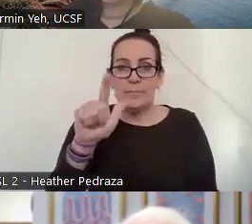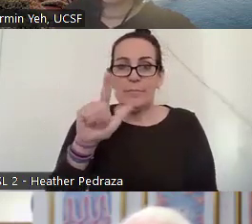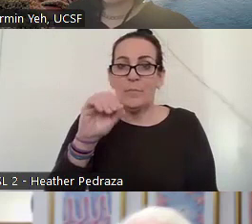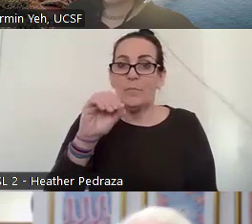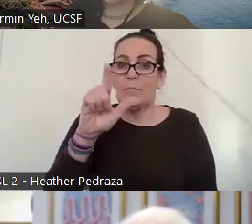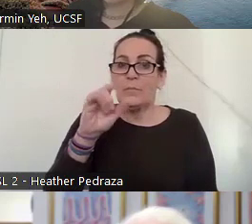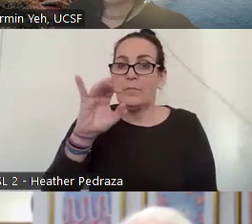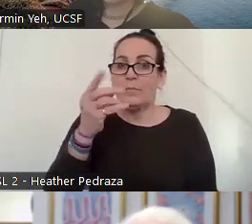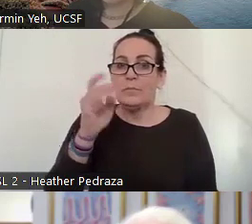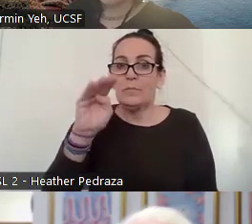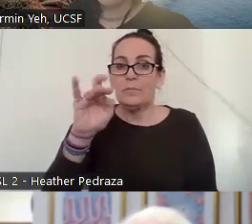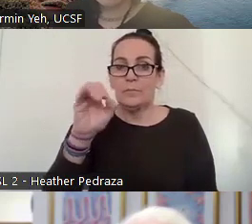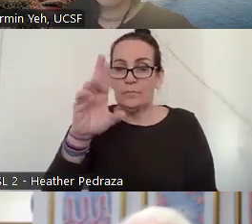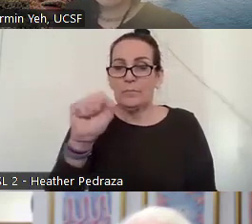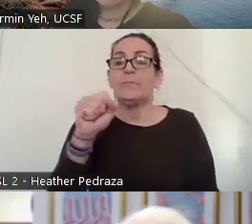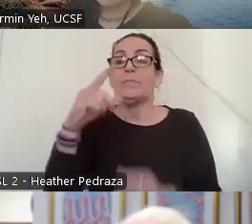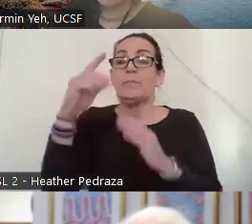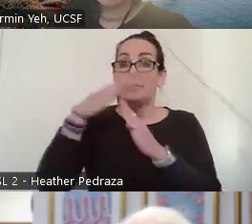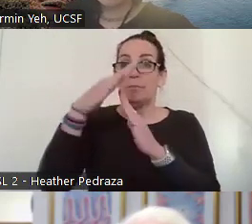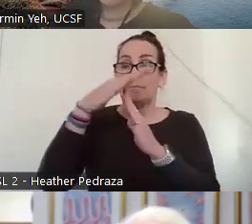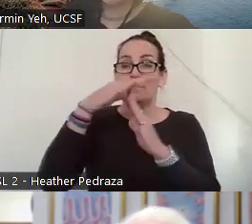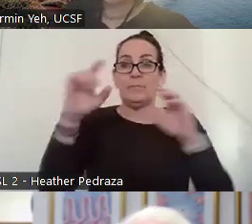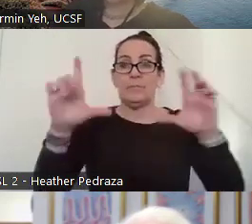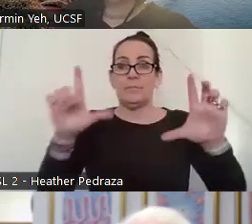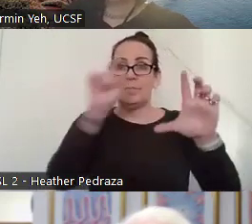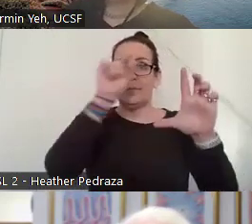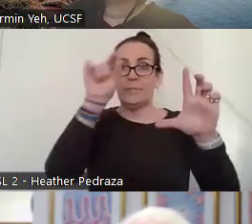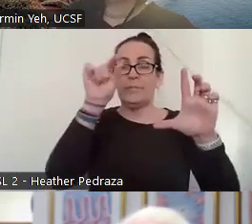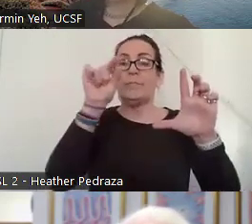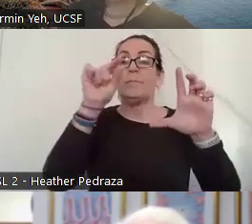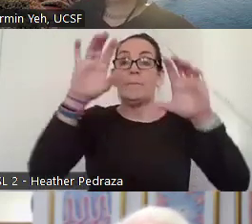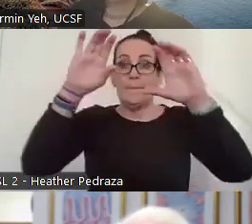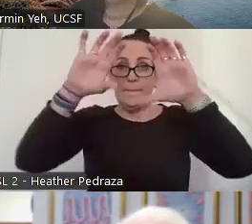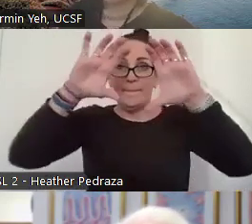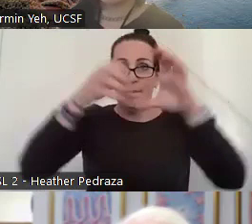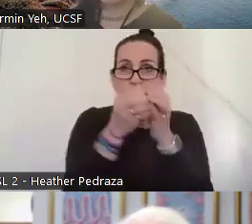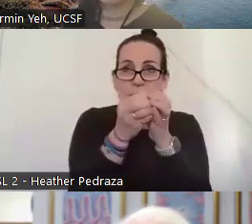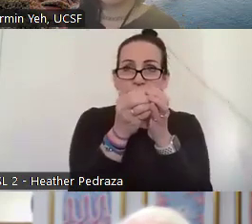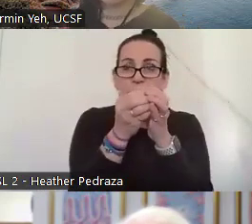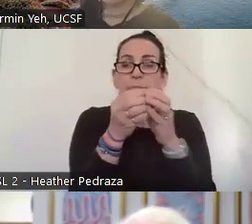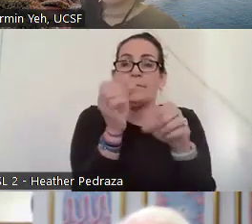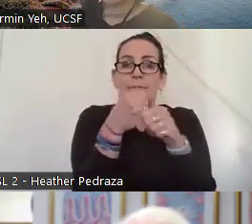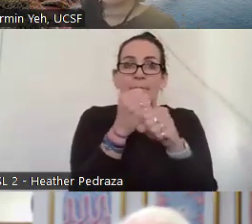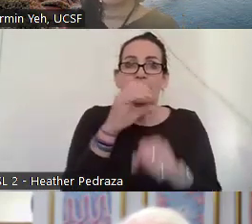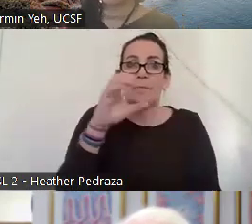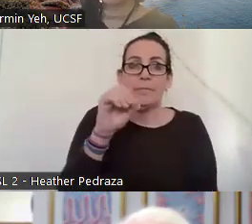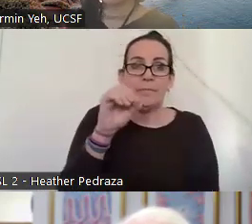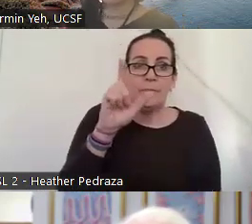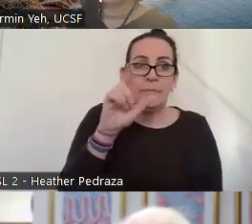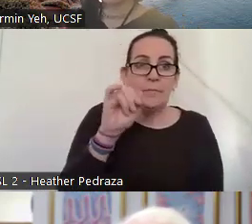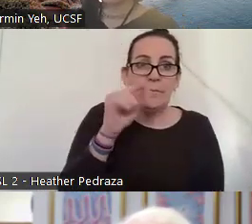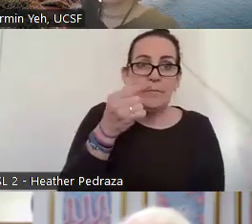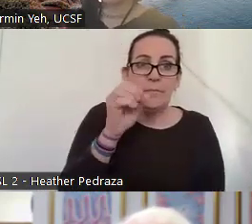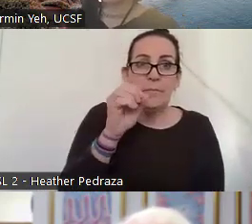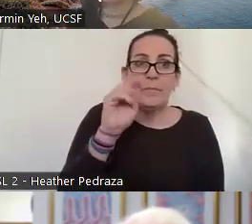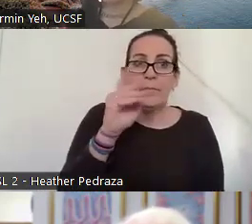beta monomers are shown in the very top. They clump together to make oligomers, and then they make these things called protofibrils, and they also